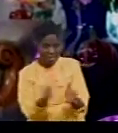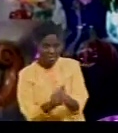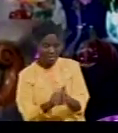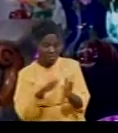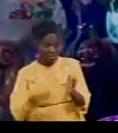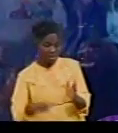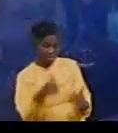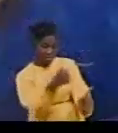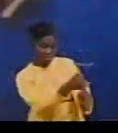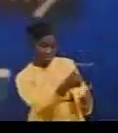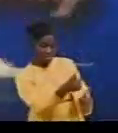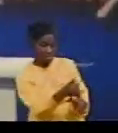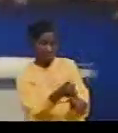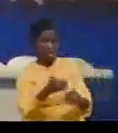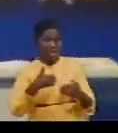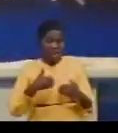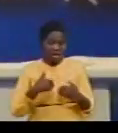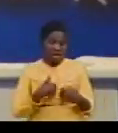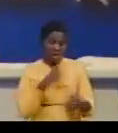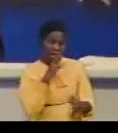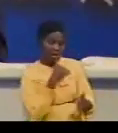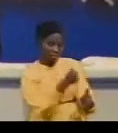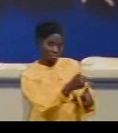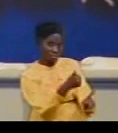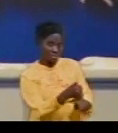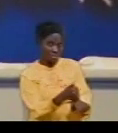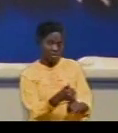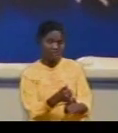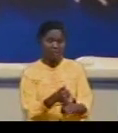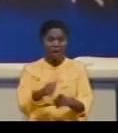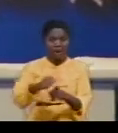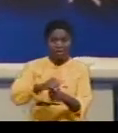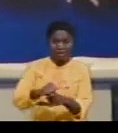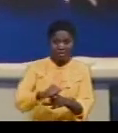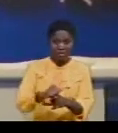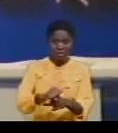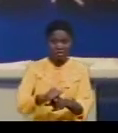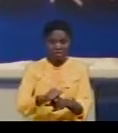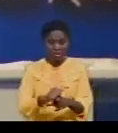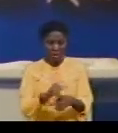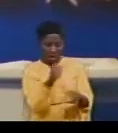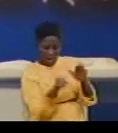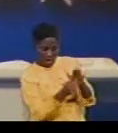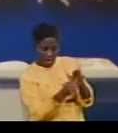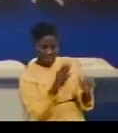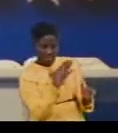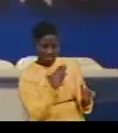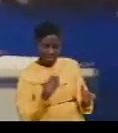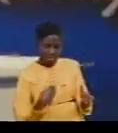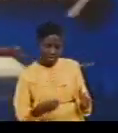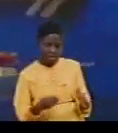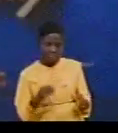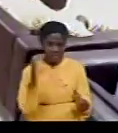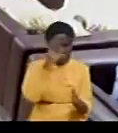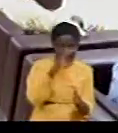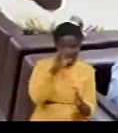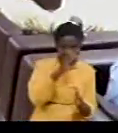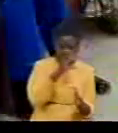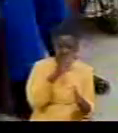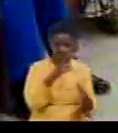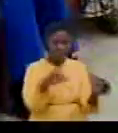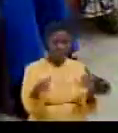child himself, herself, plays hide and seek. And place